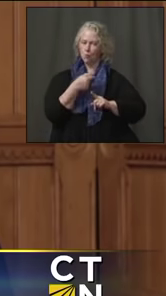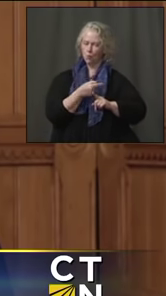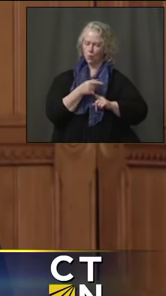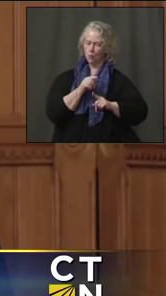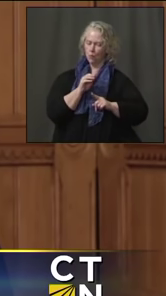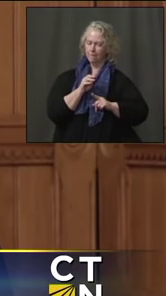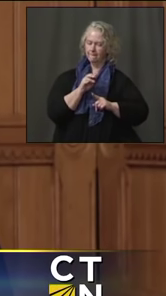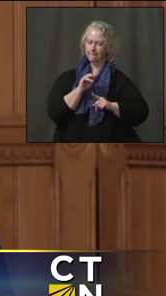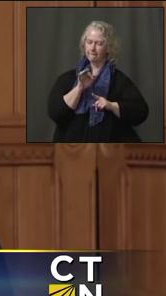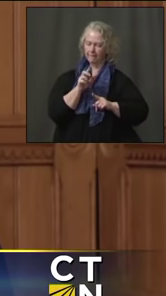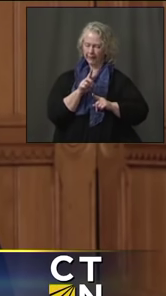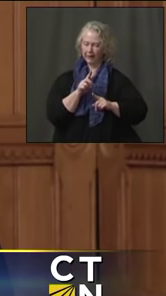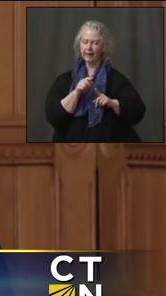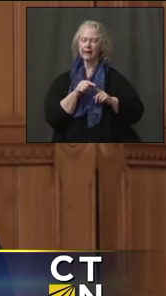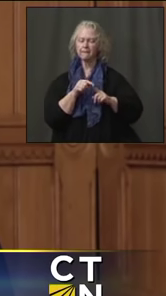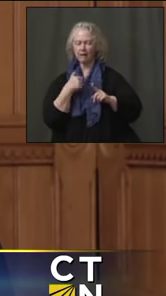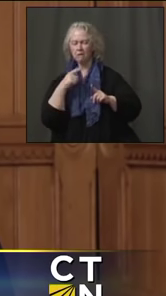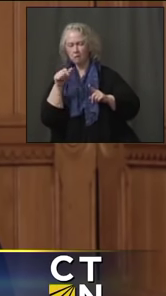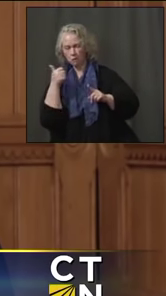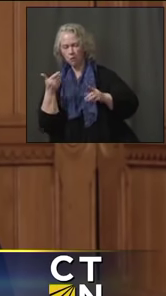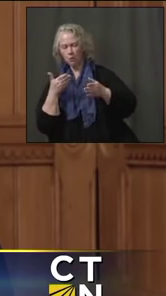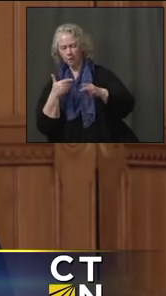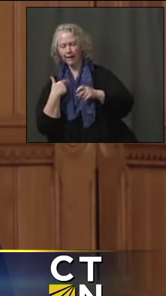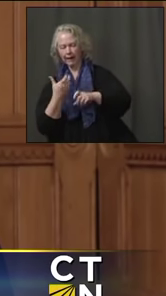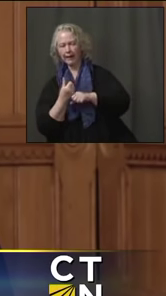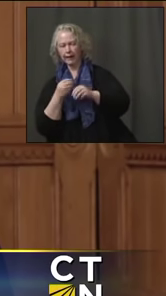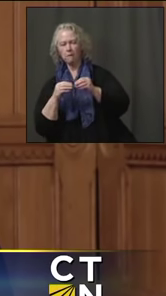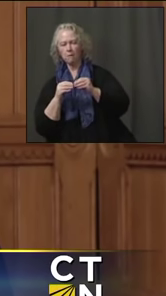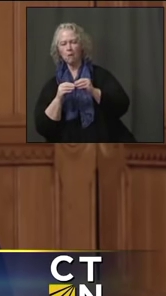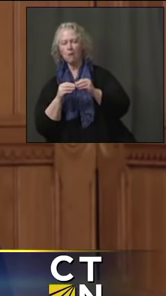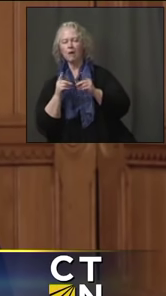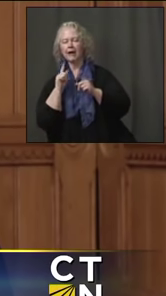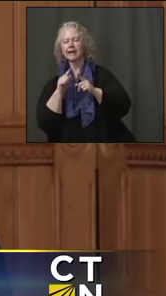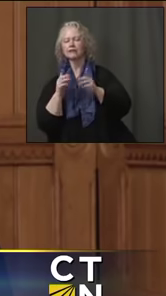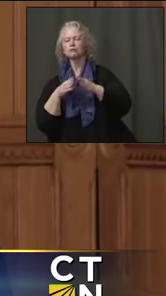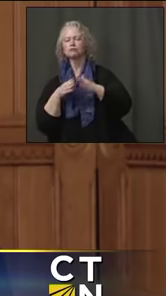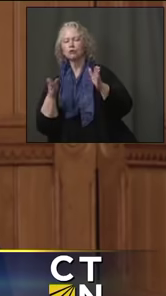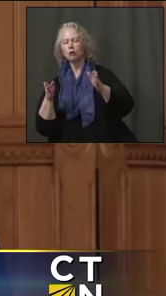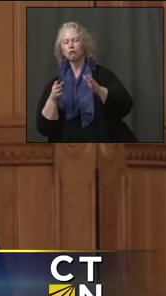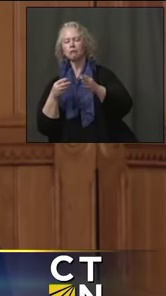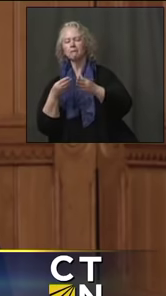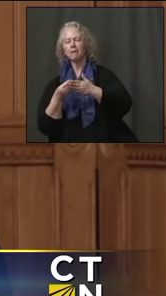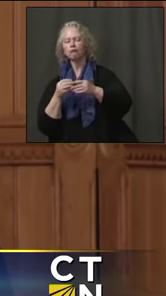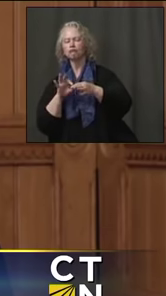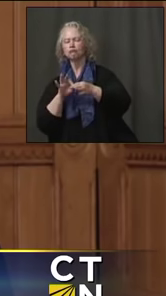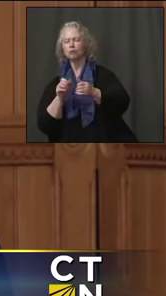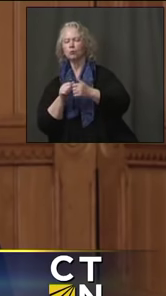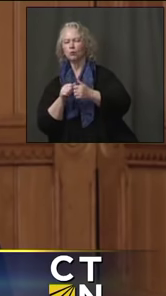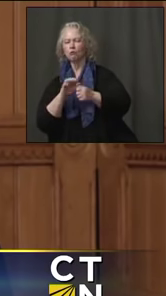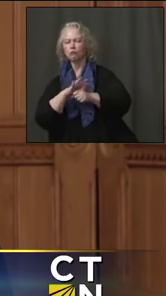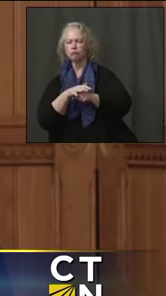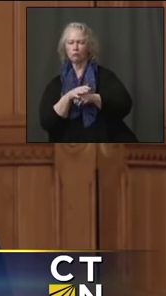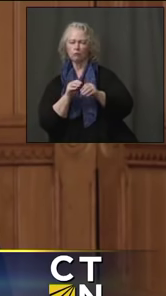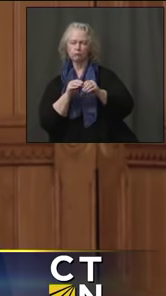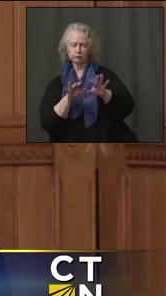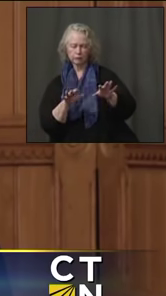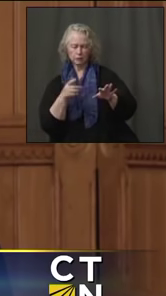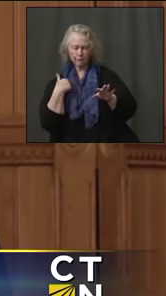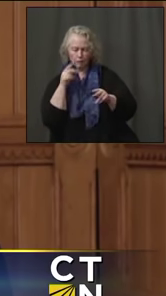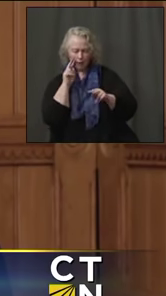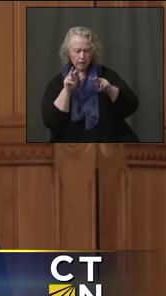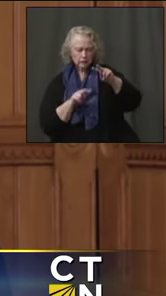increased FMAP percentage would be just the general coronavirus relief fund. So the extent to which we can carve